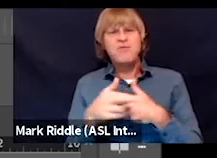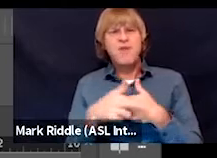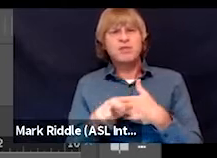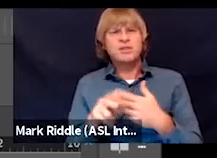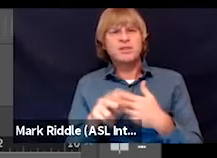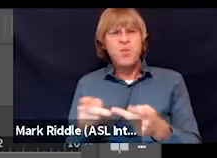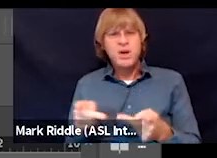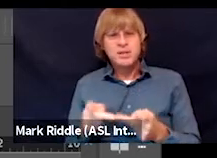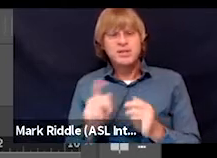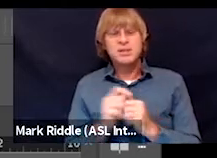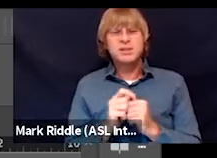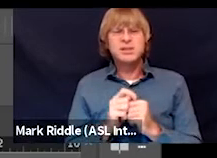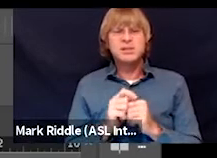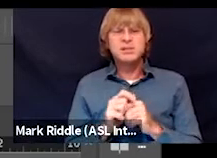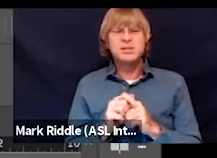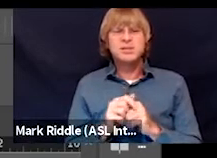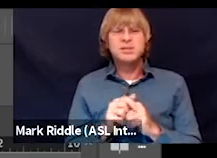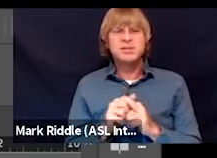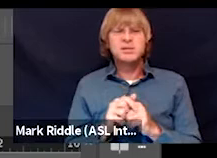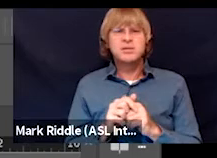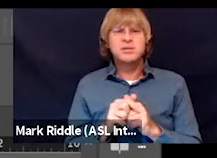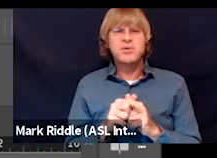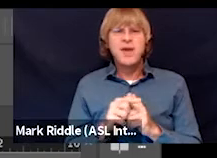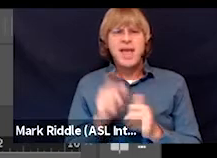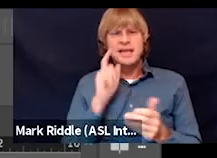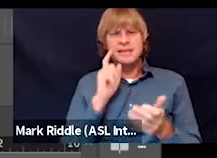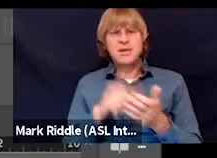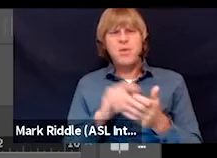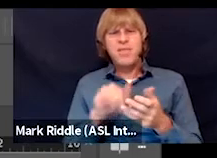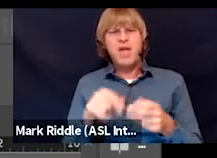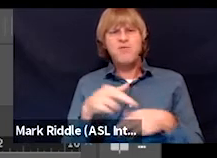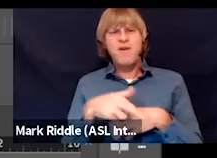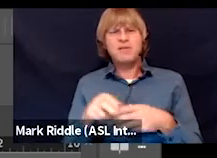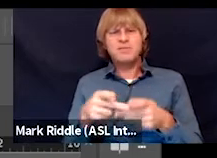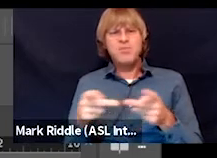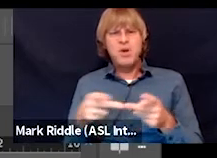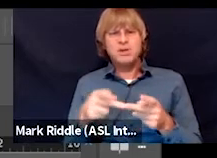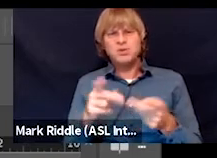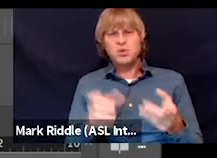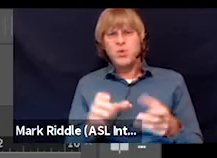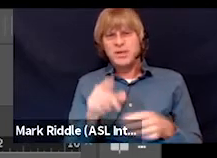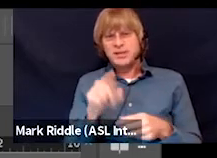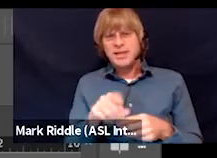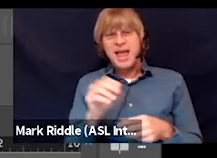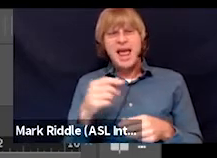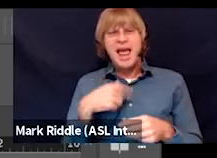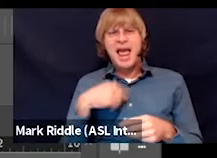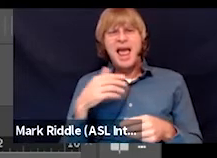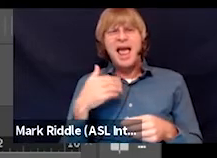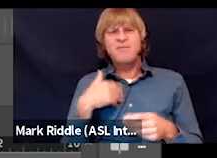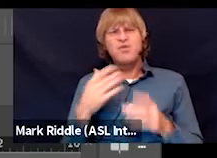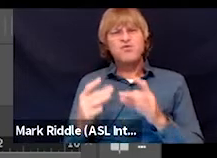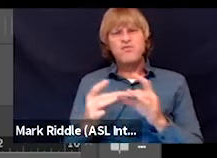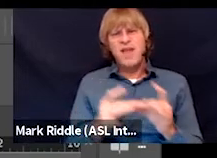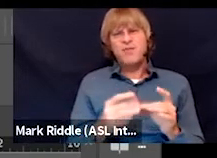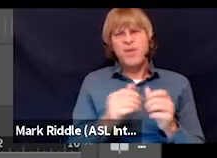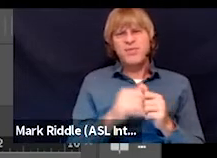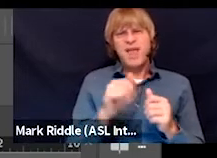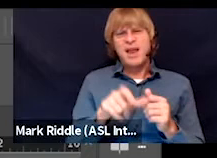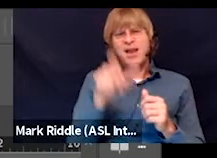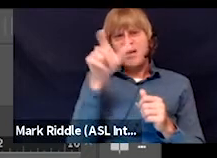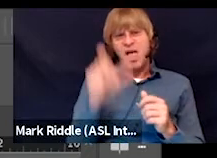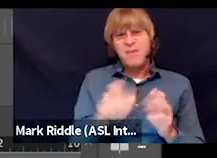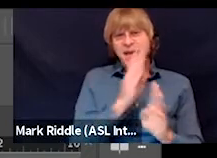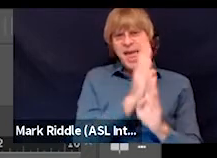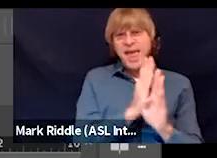point so you can see what the reference point is doing. And I have it relative to the column edge, not